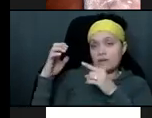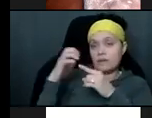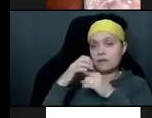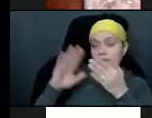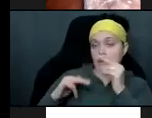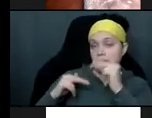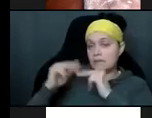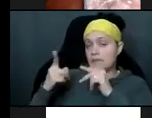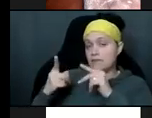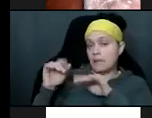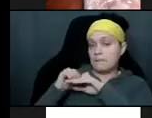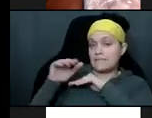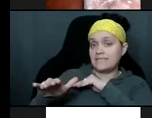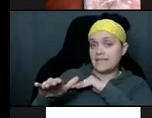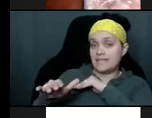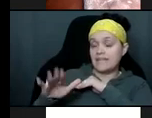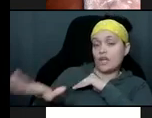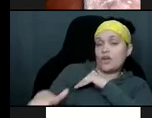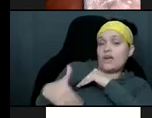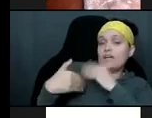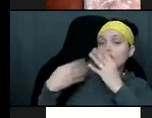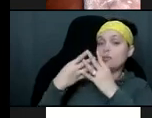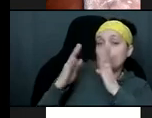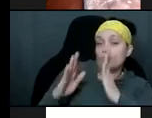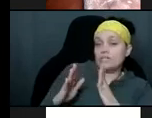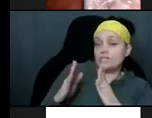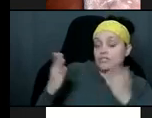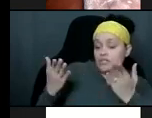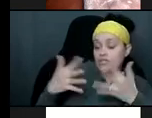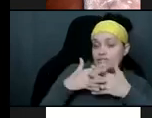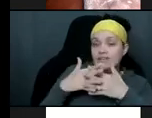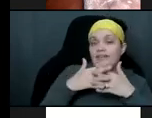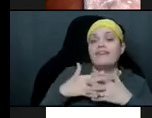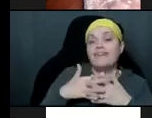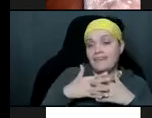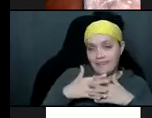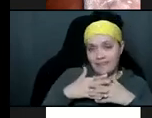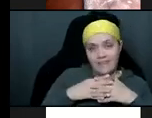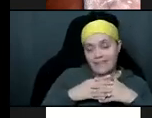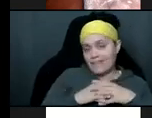is they had been sending their extra prisoners here to America.